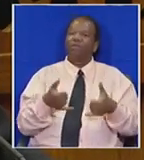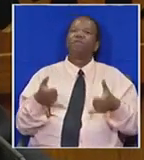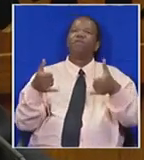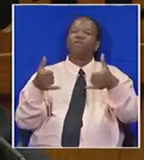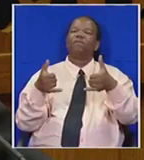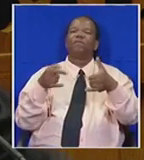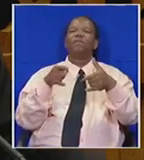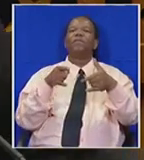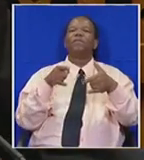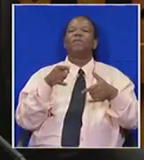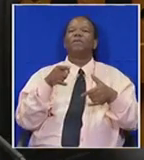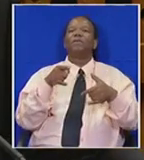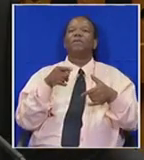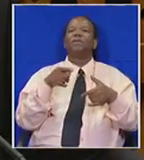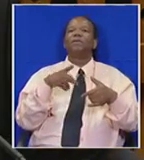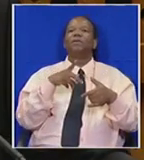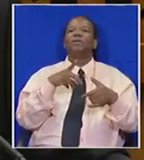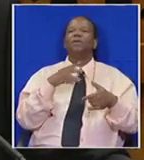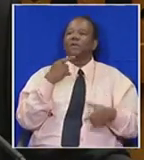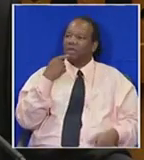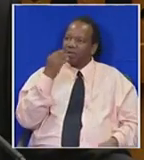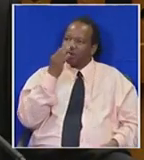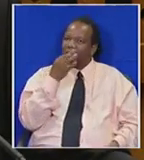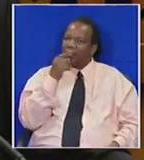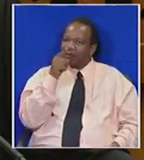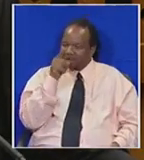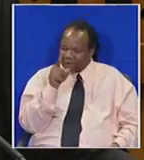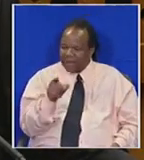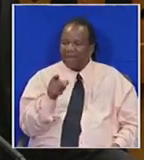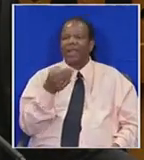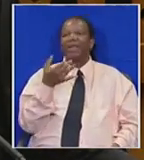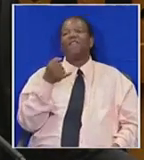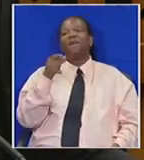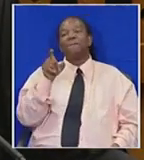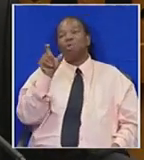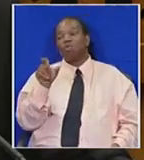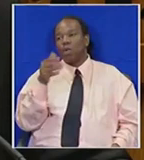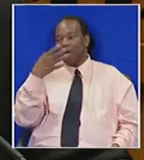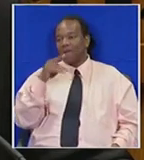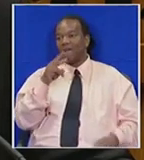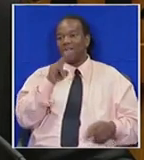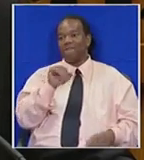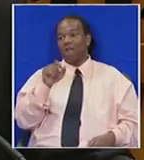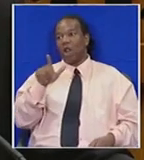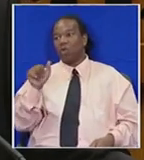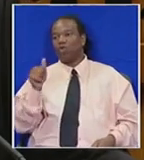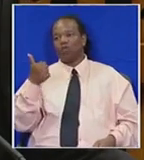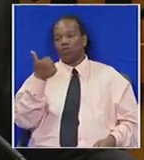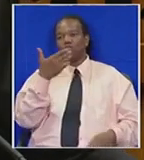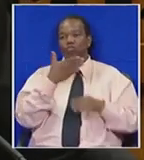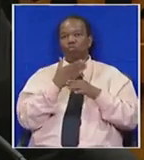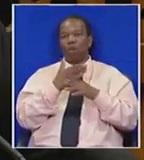said, "If any person embodies the values of decent work, it is President